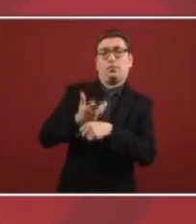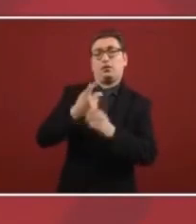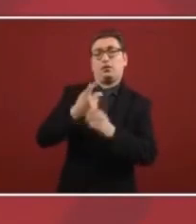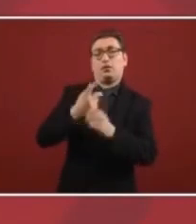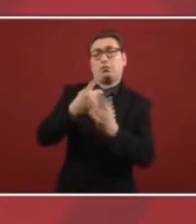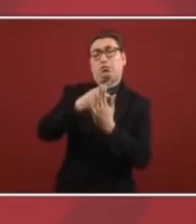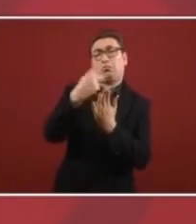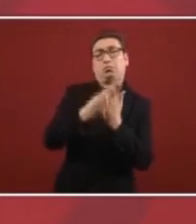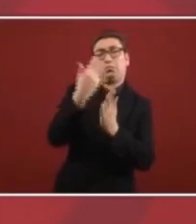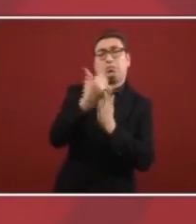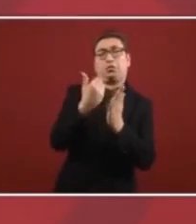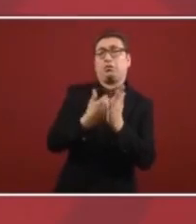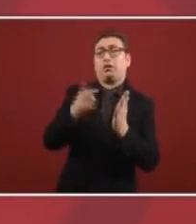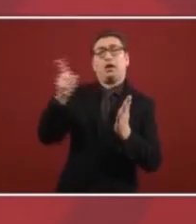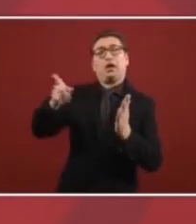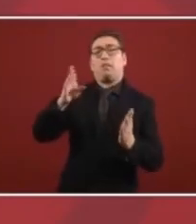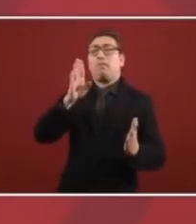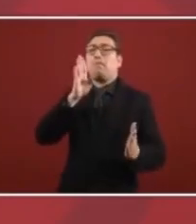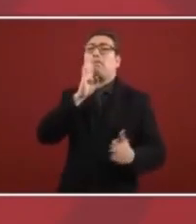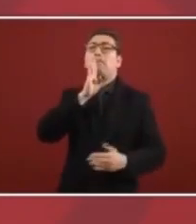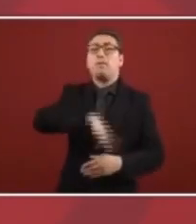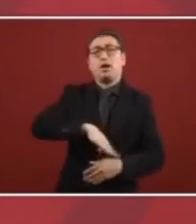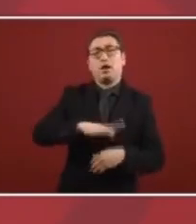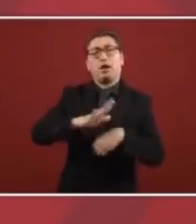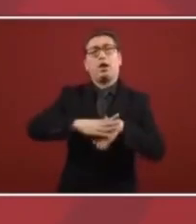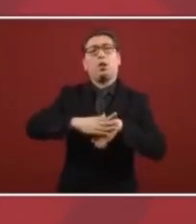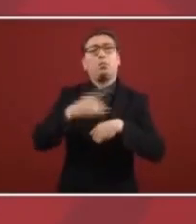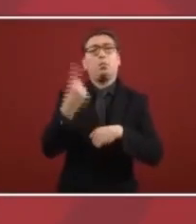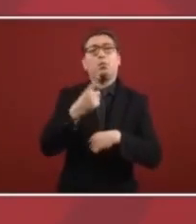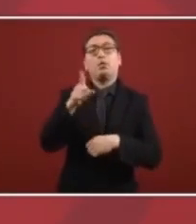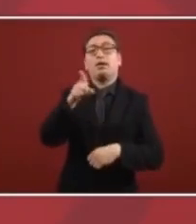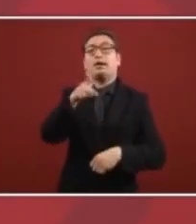bad porque permiten